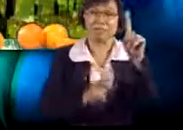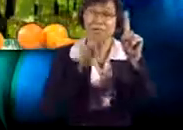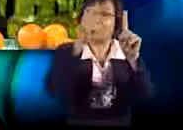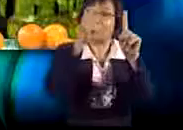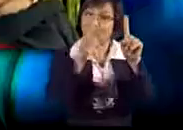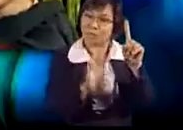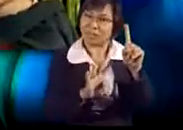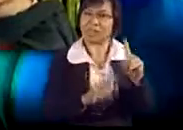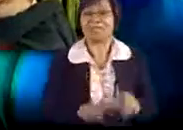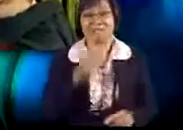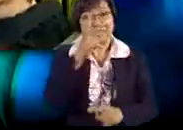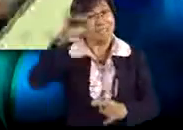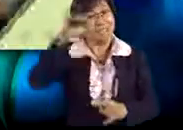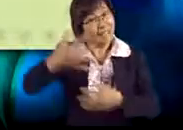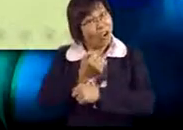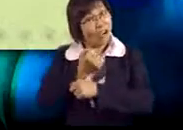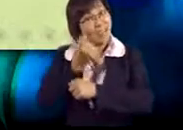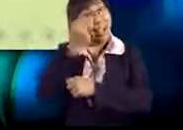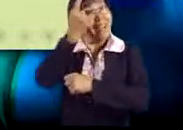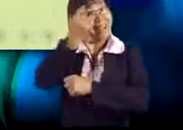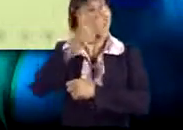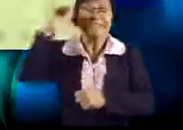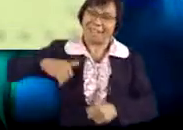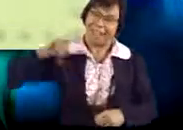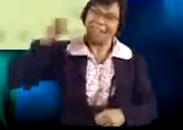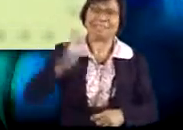Got it? Yes!